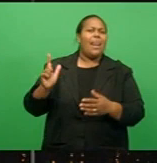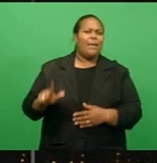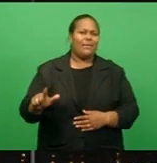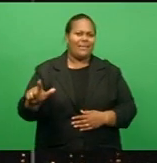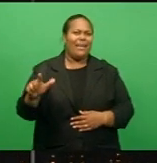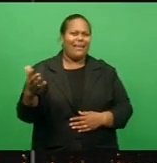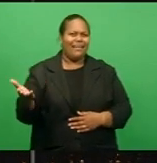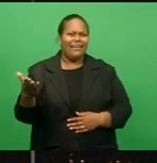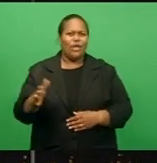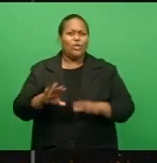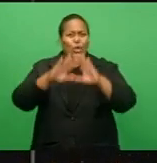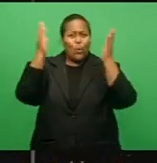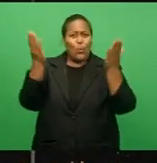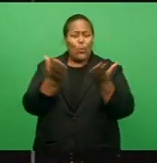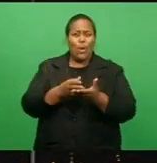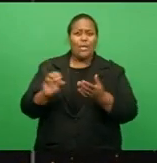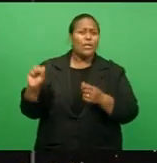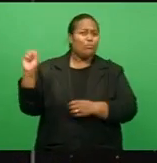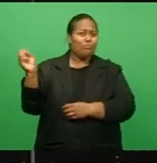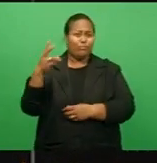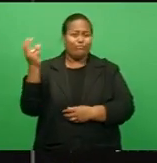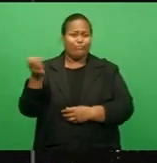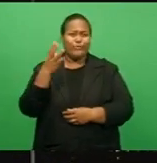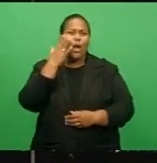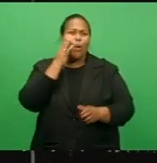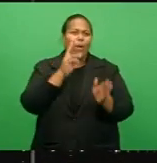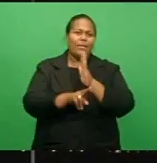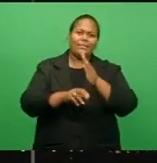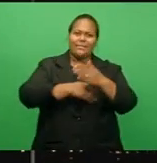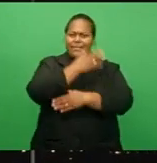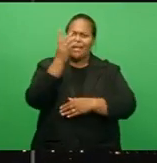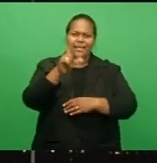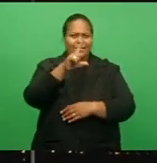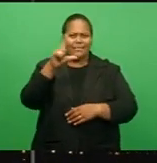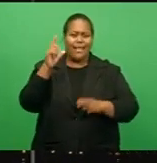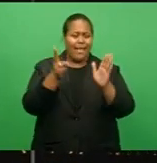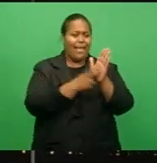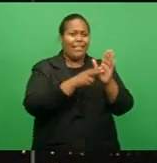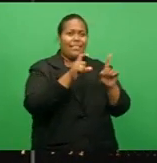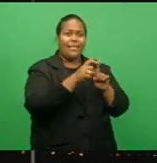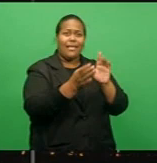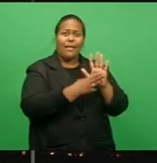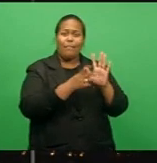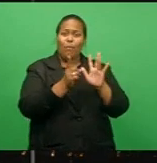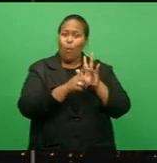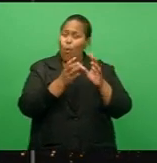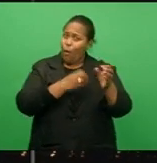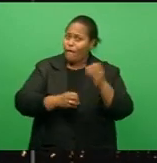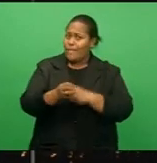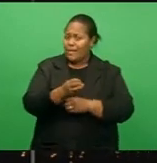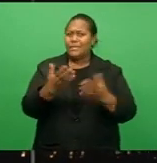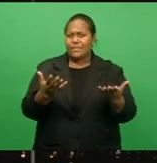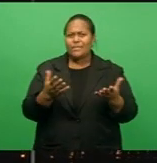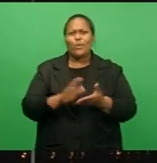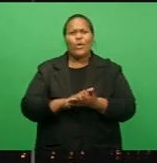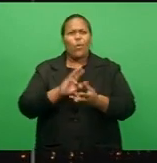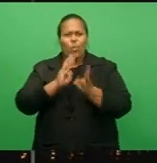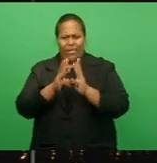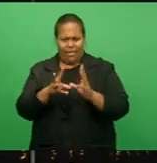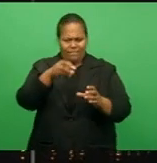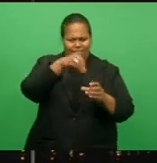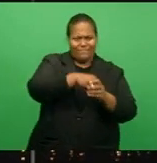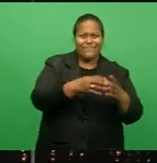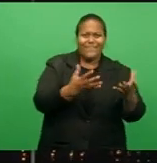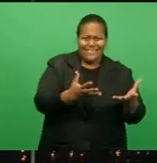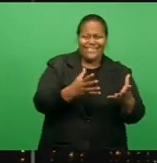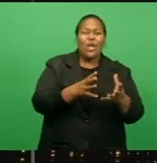Tsunami Awareness Day yesterday. The National Disaster Management Office, in collaboration with the Seismology Unit, conducted a